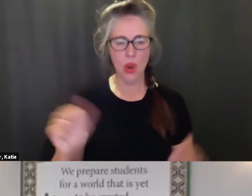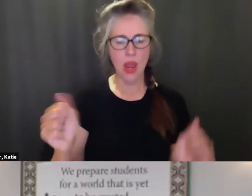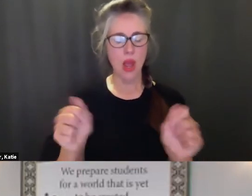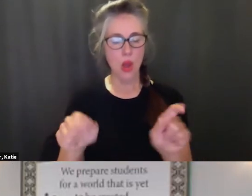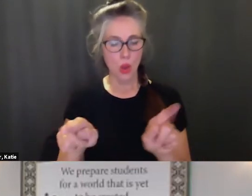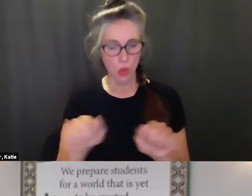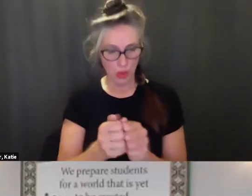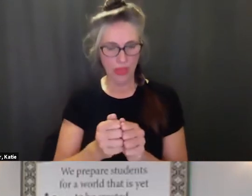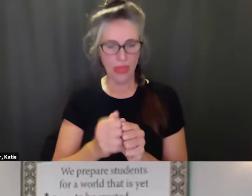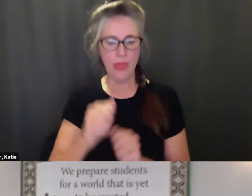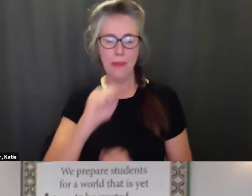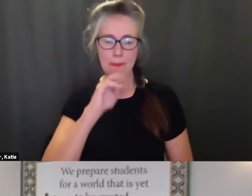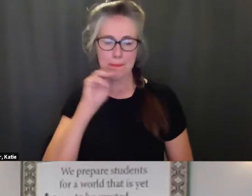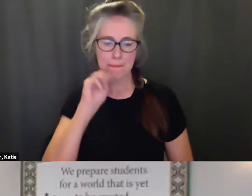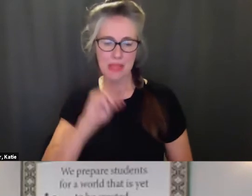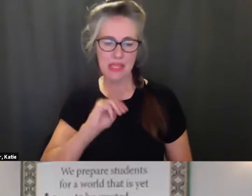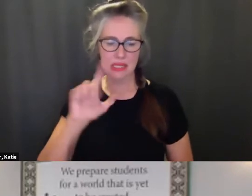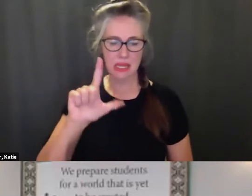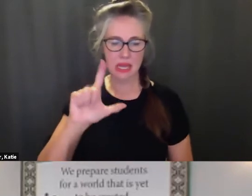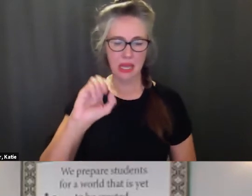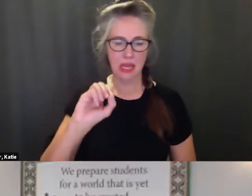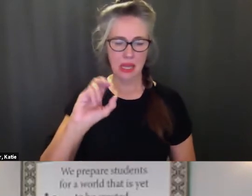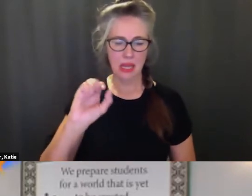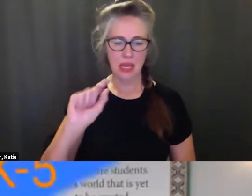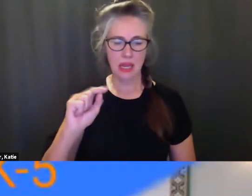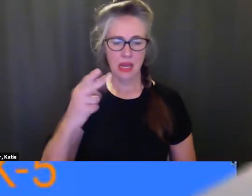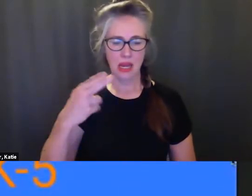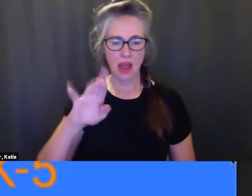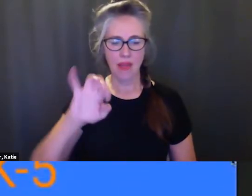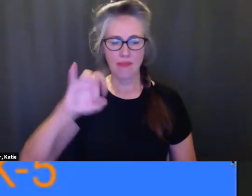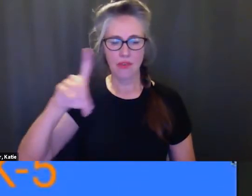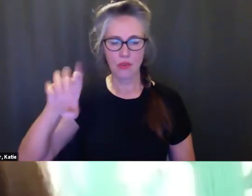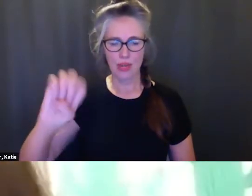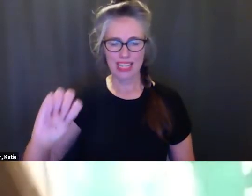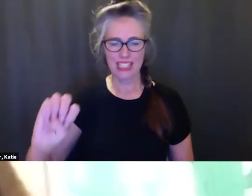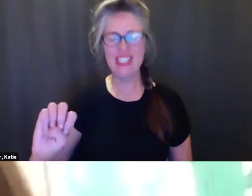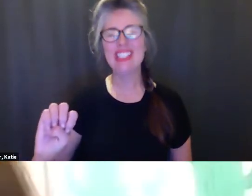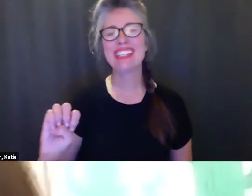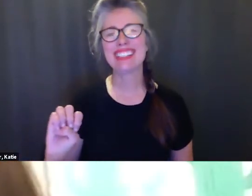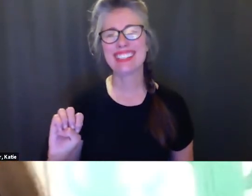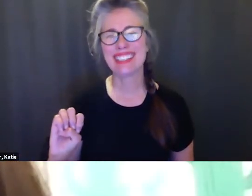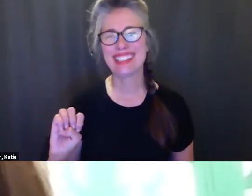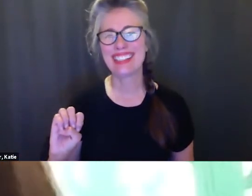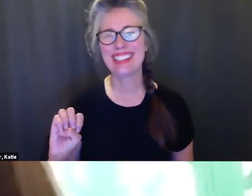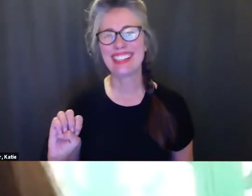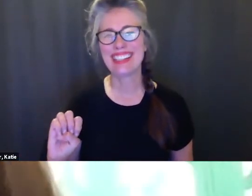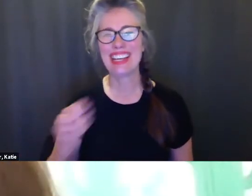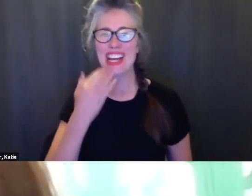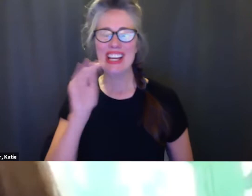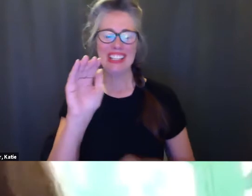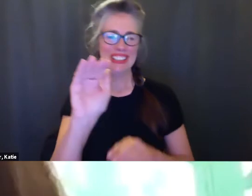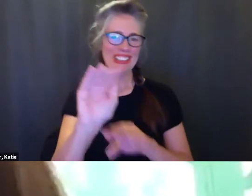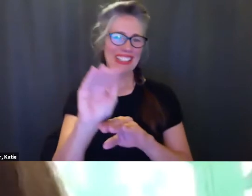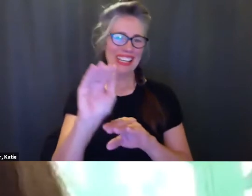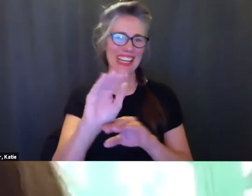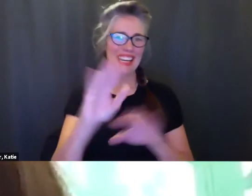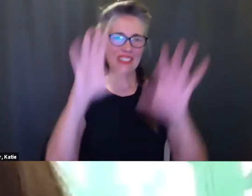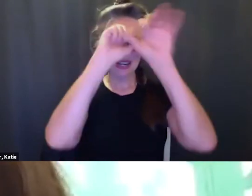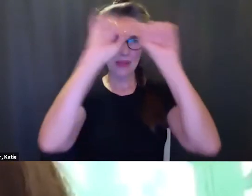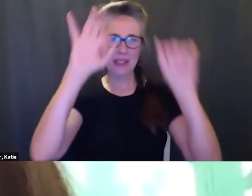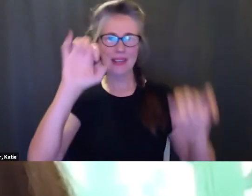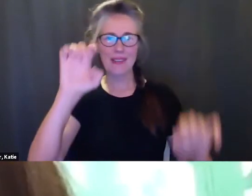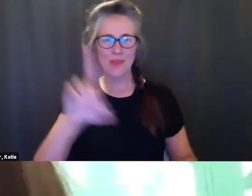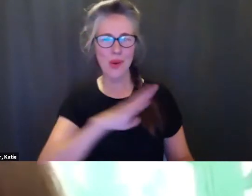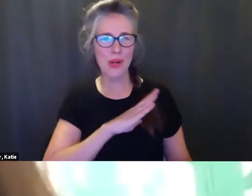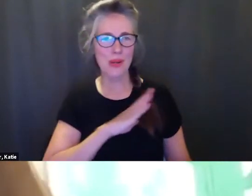Yes or no? There we go. There they are. Good evening, President Ford and board members,